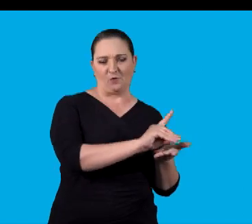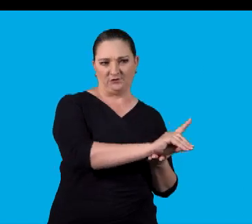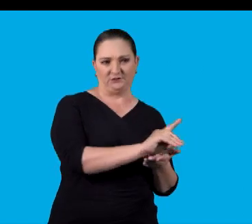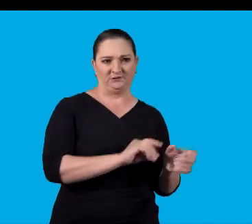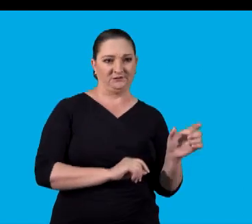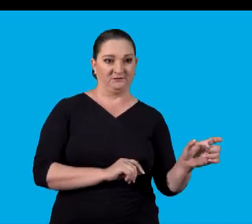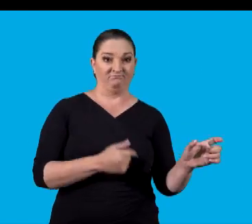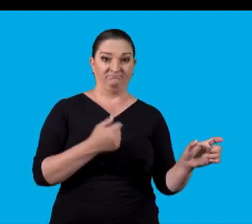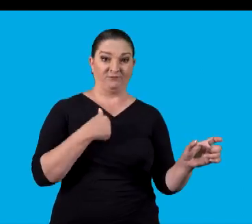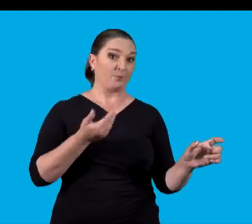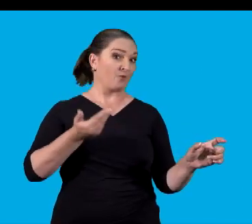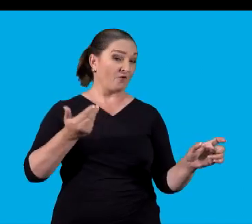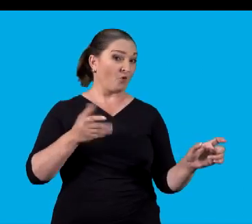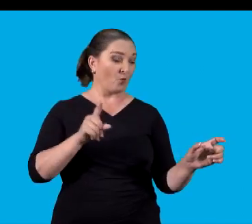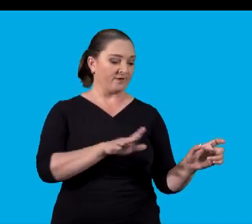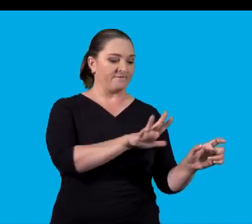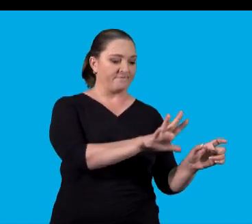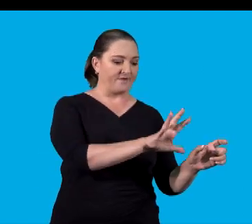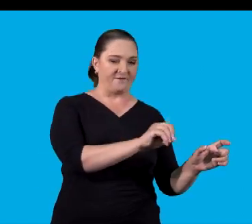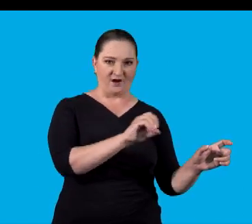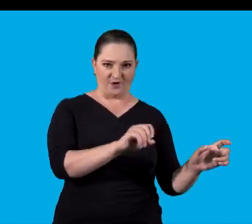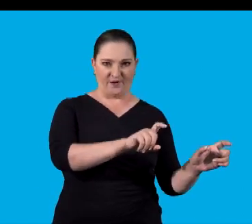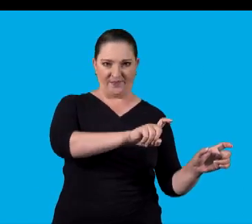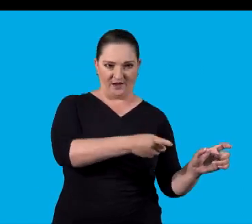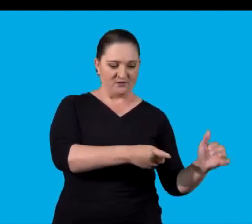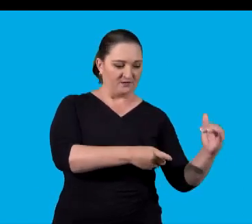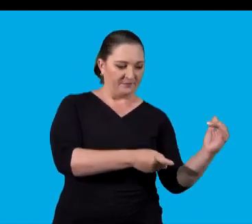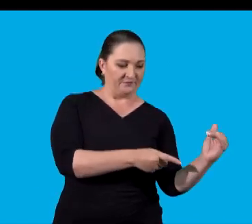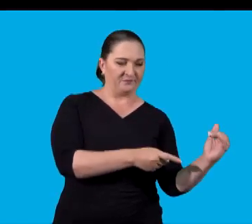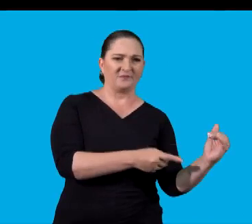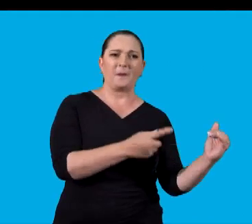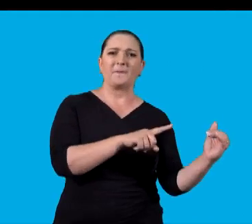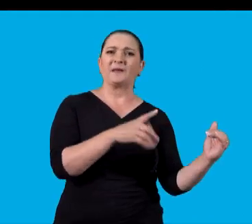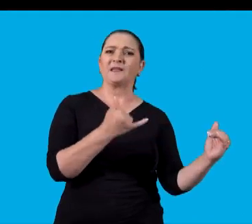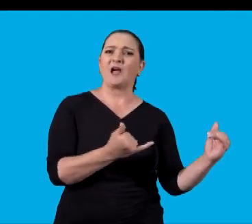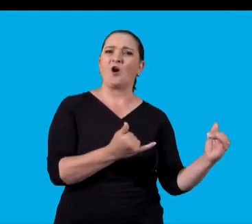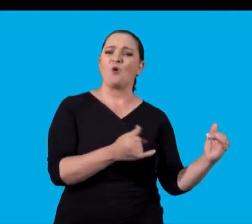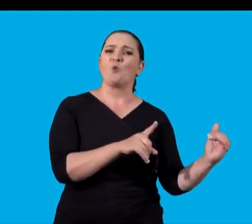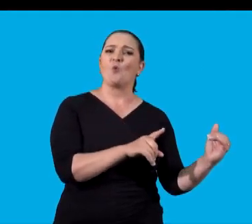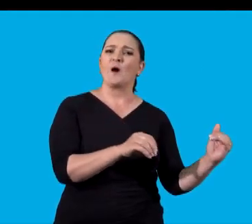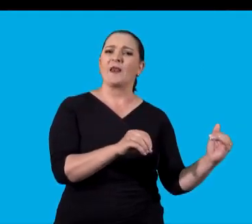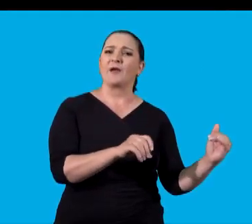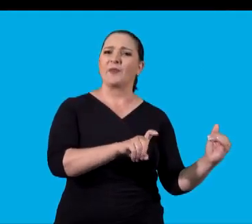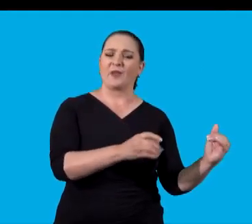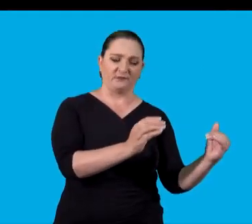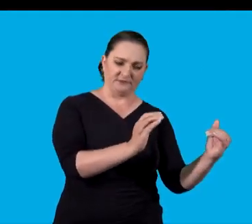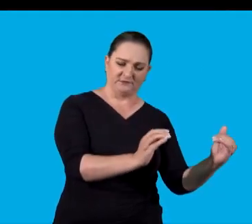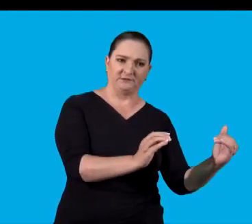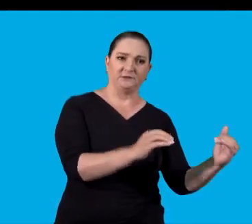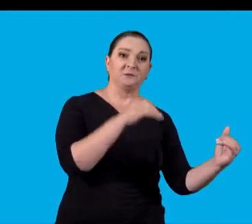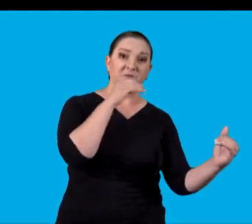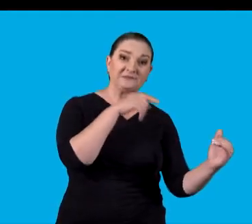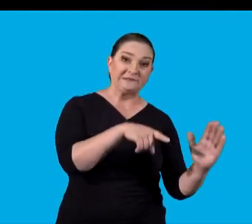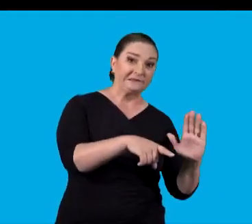where I had 500,000 and now it is 100,000. So it has decreased